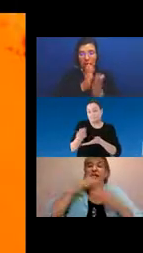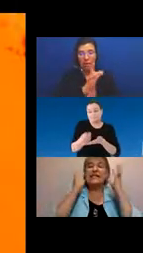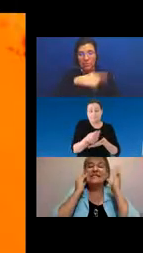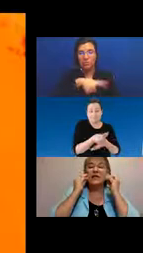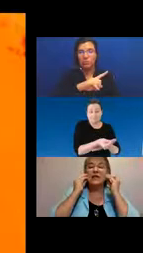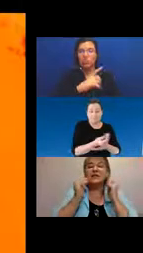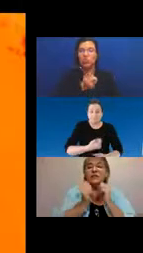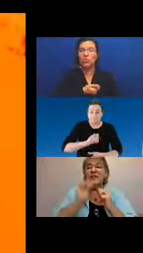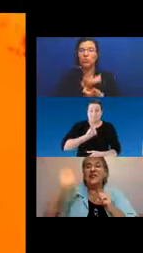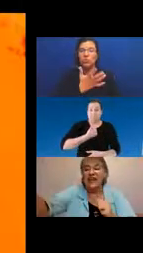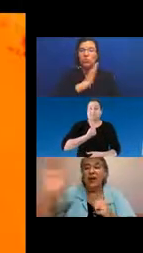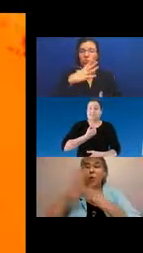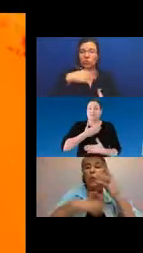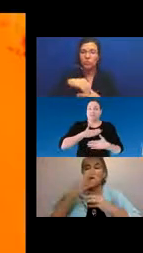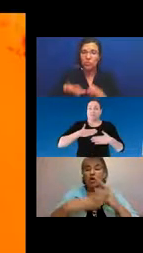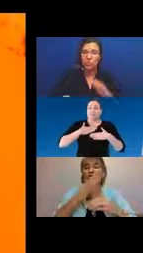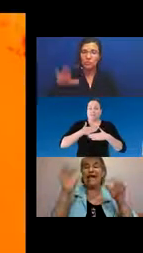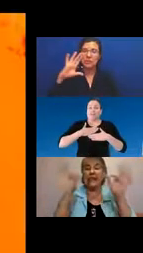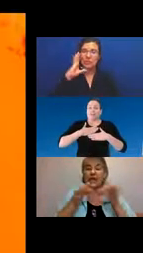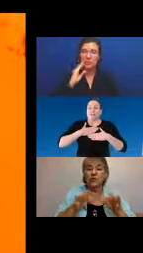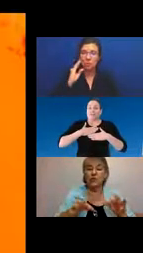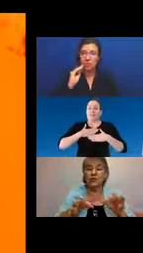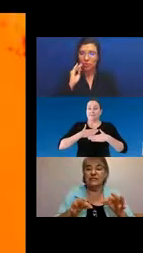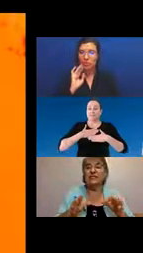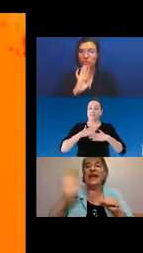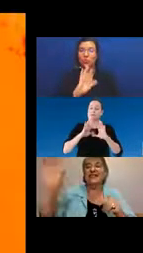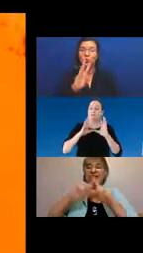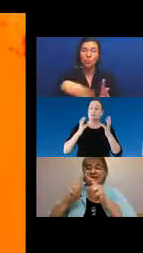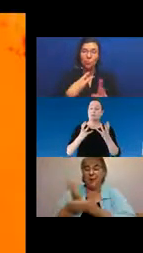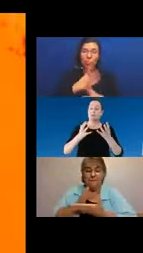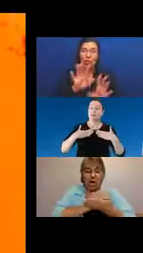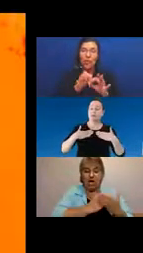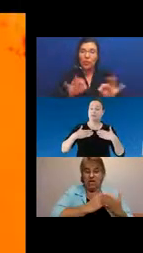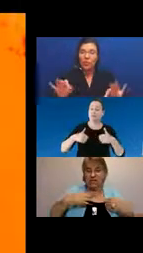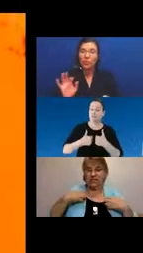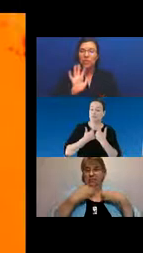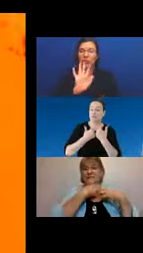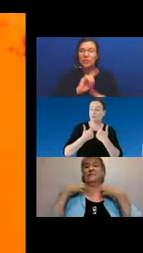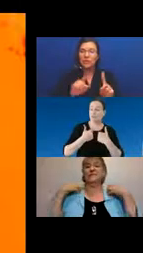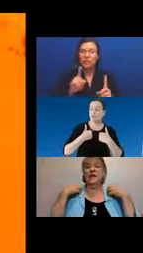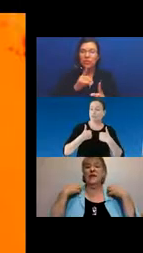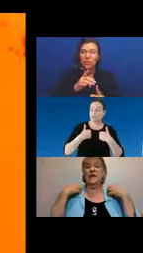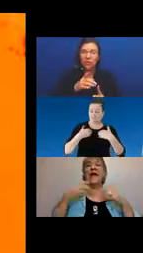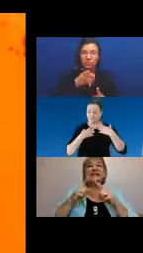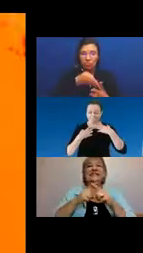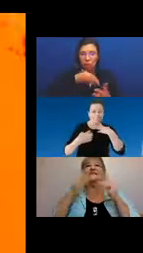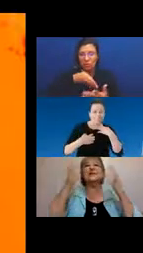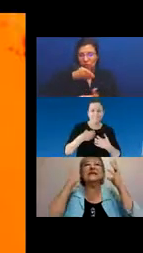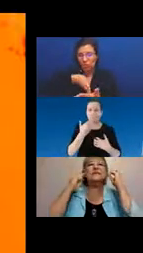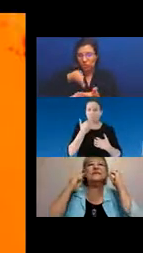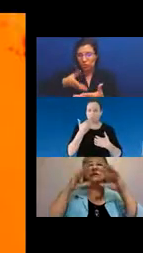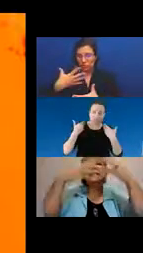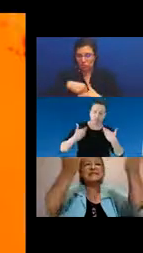inner experiences with their worlds and languages. And they're different parts and